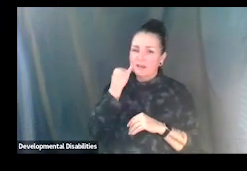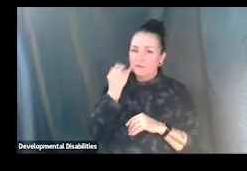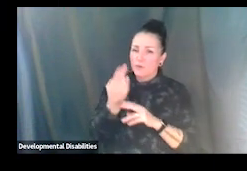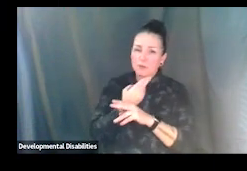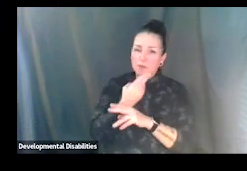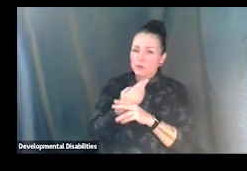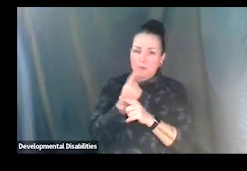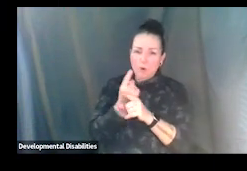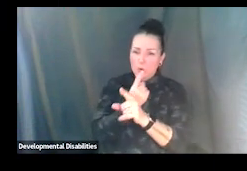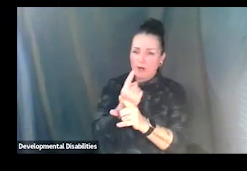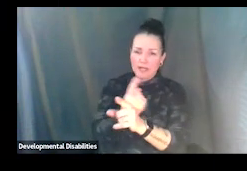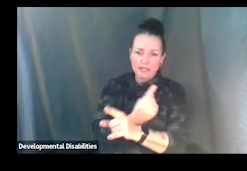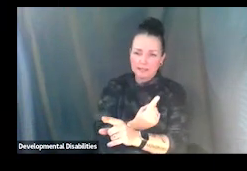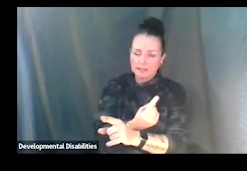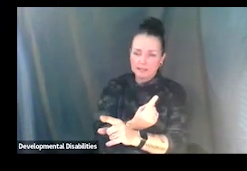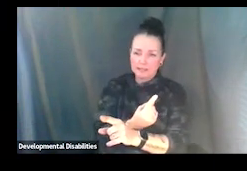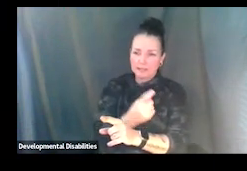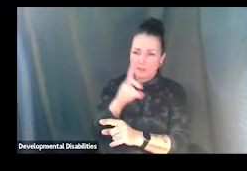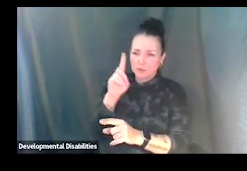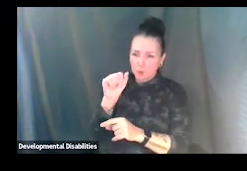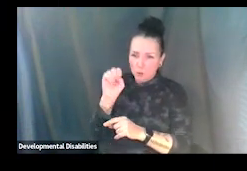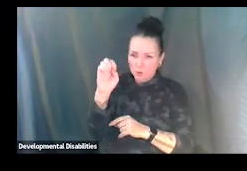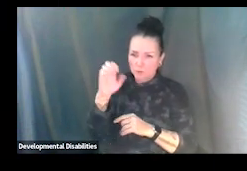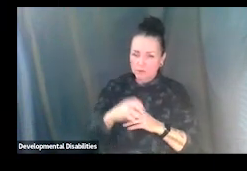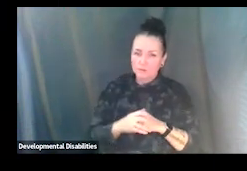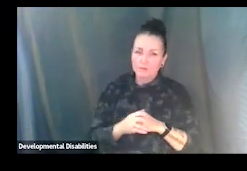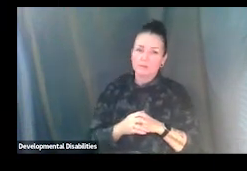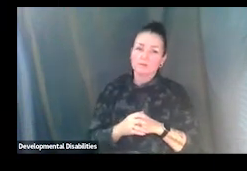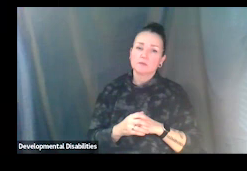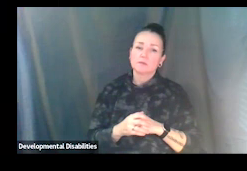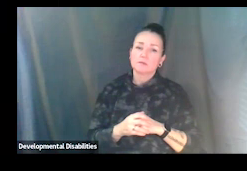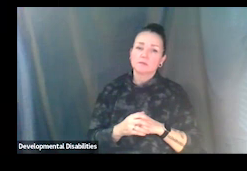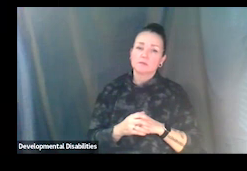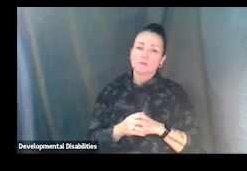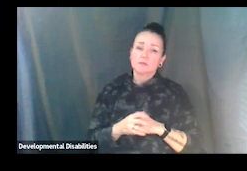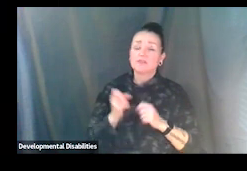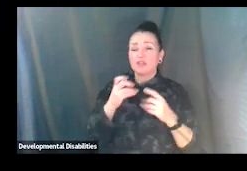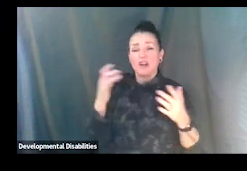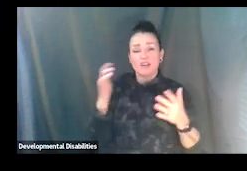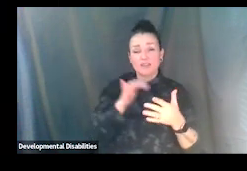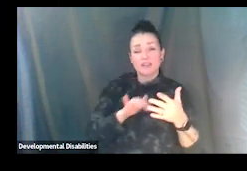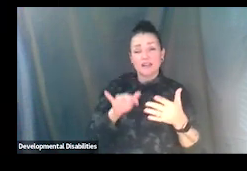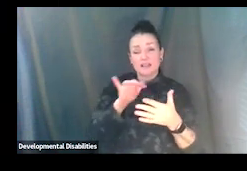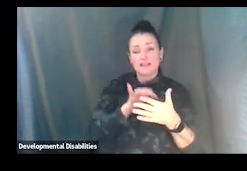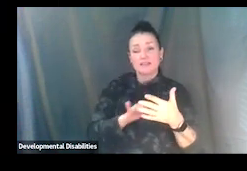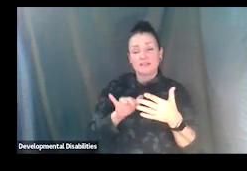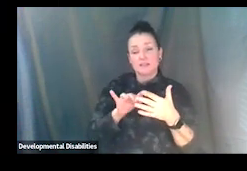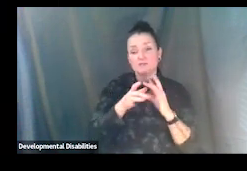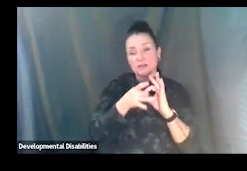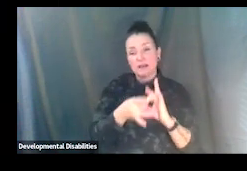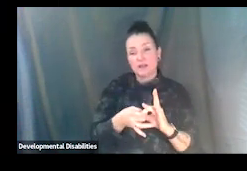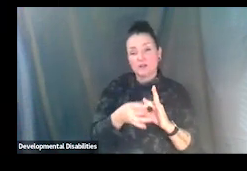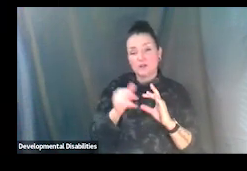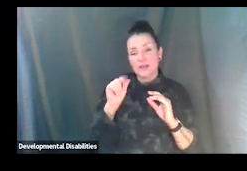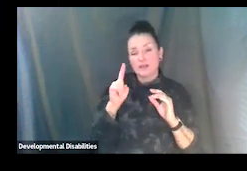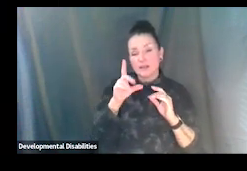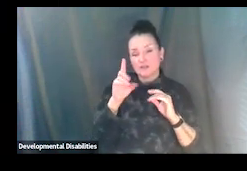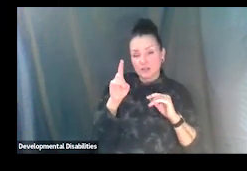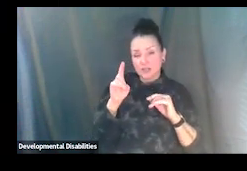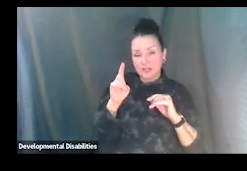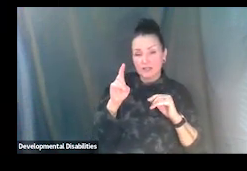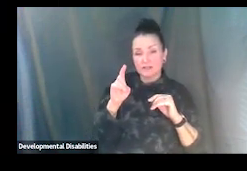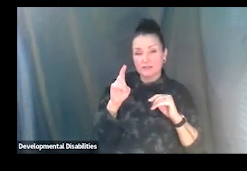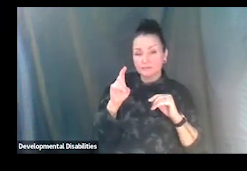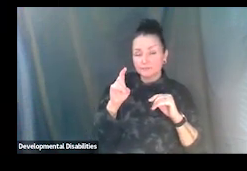that, though. And studies have been looking at this for a long time, and initially studies were a bit equivocal, but I think that was perhaps because